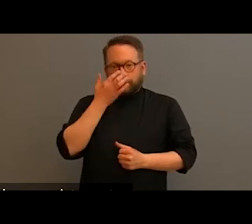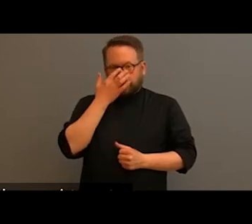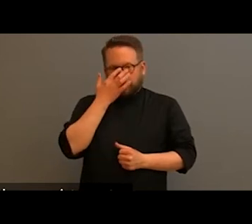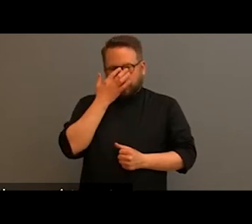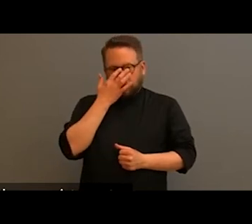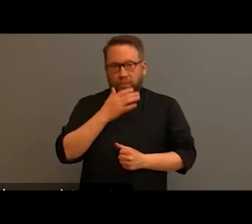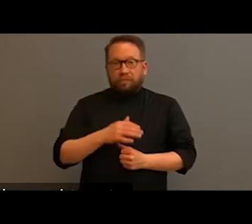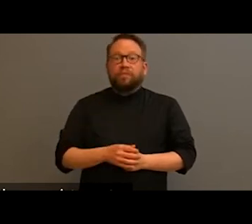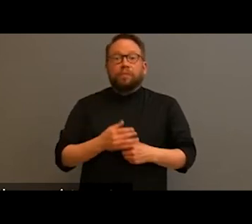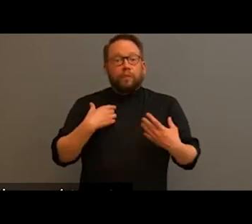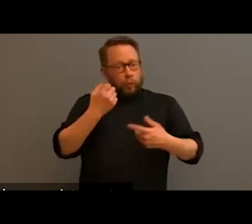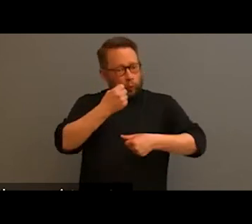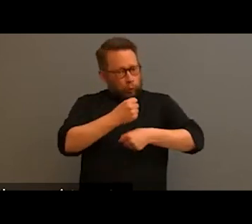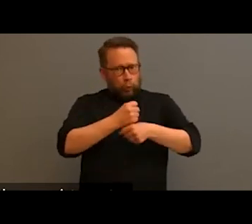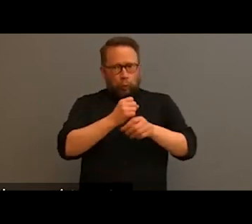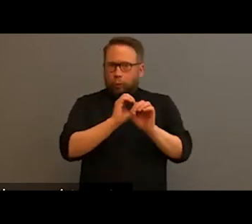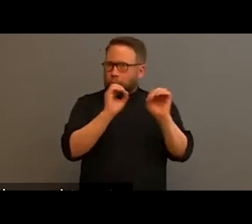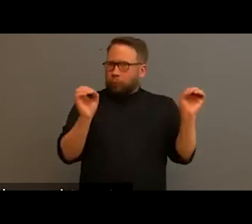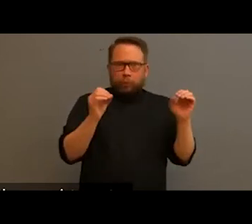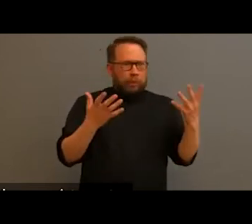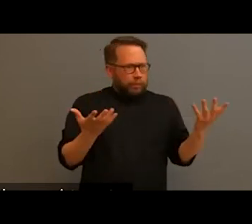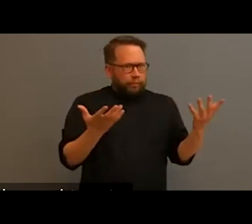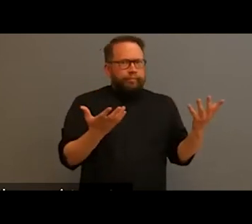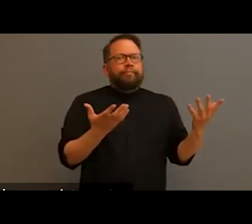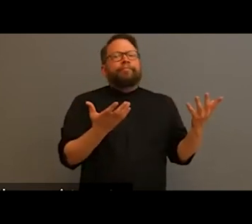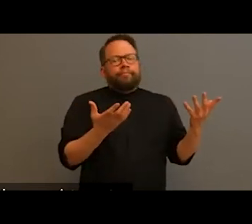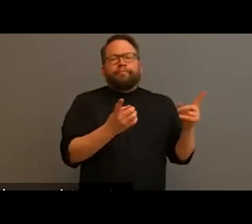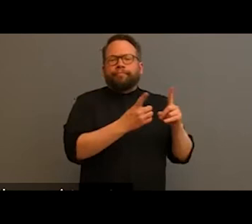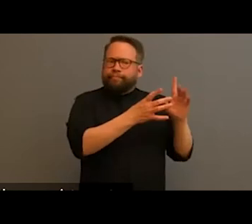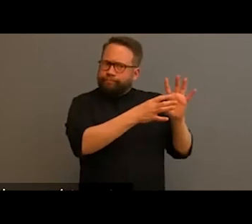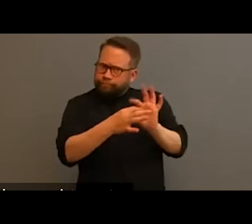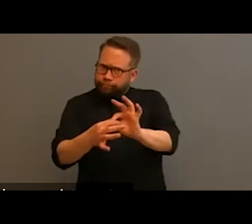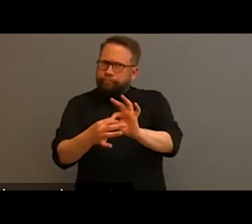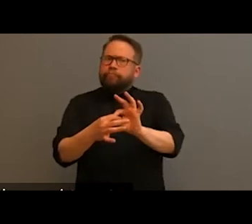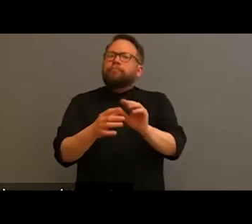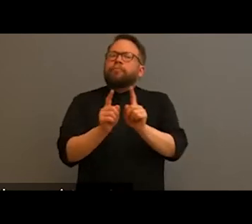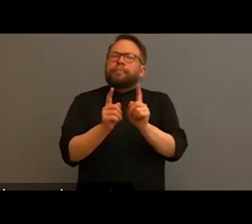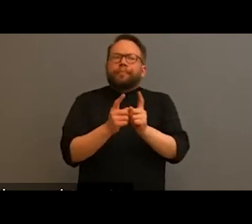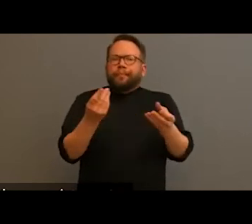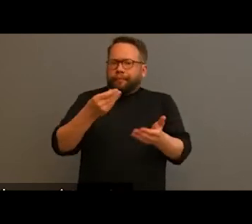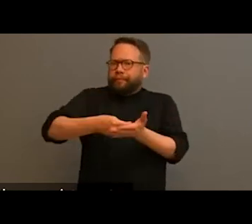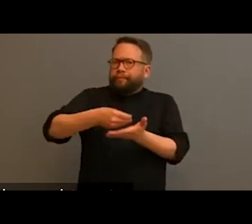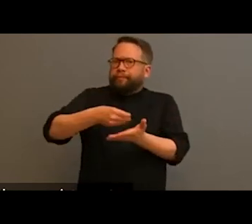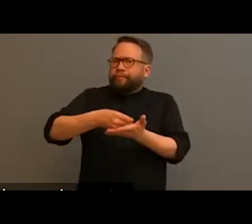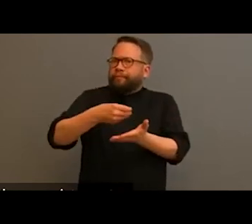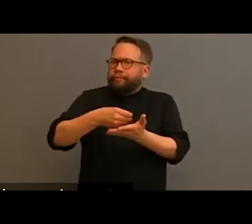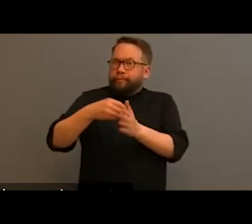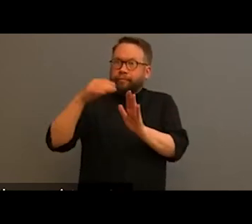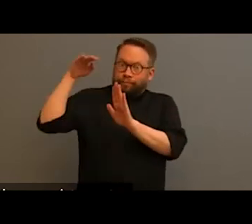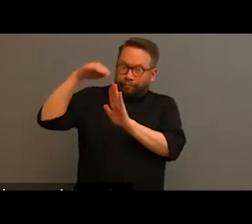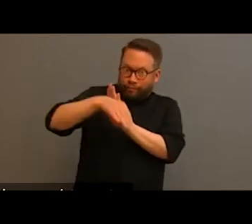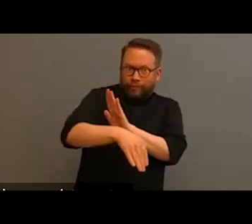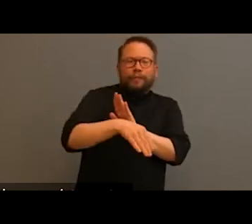Unemployment is usually linked to the state of economy, but that is not the case for people with